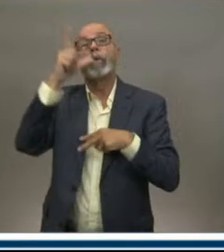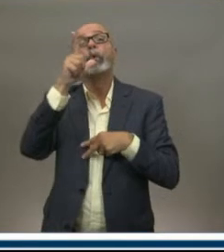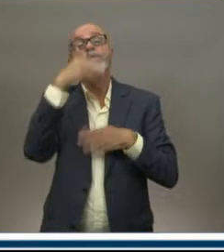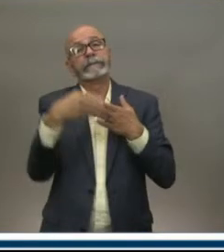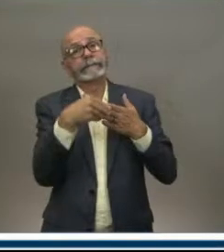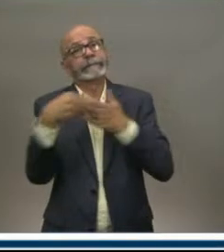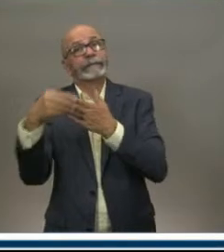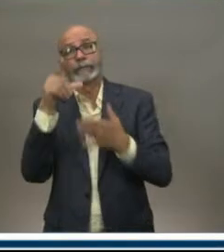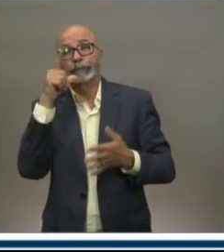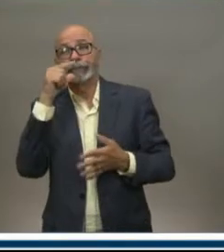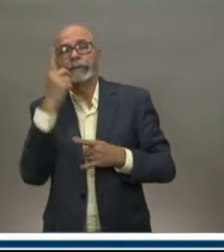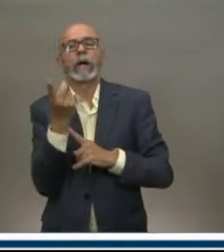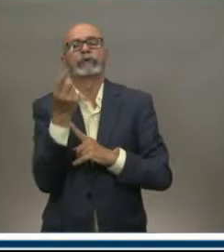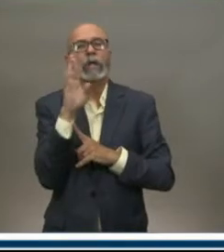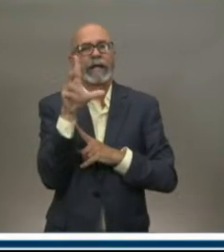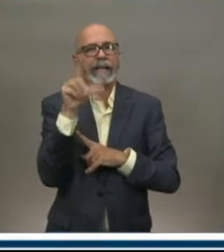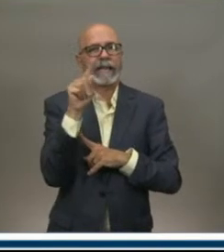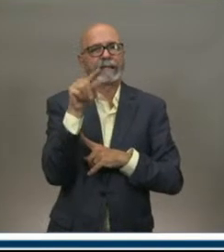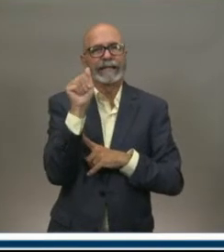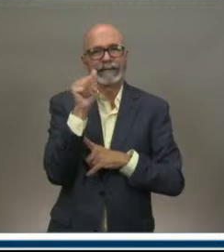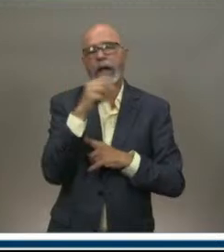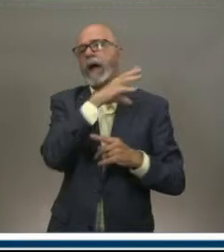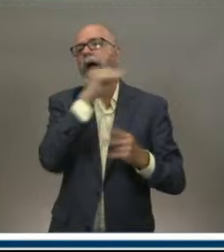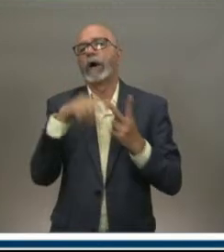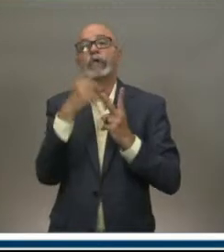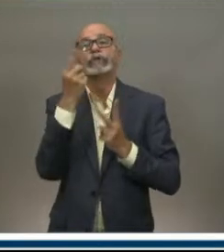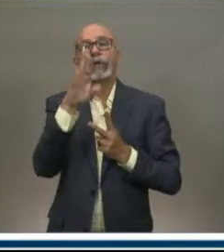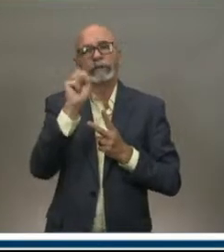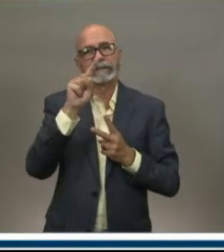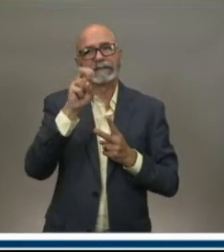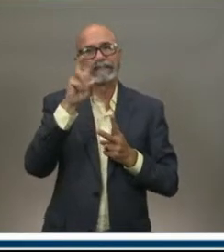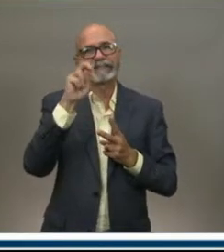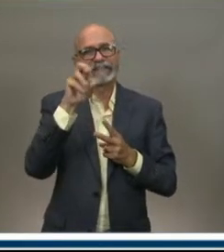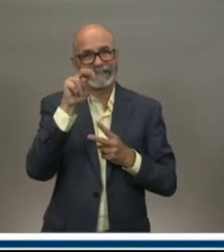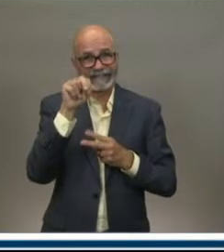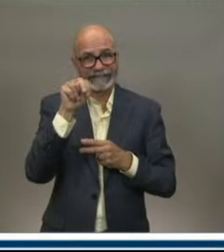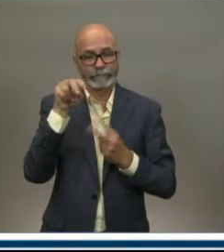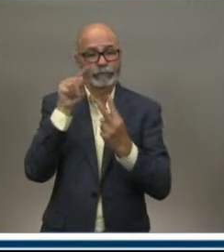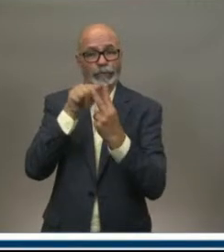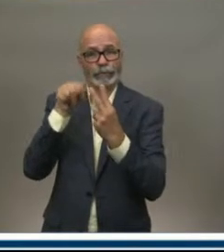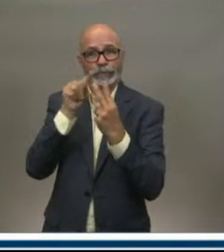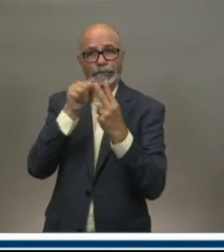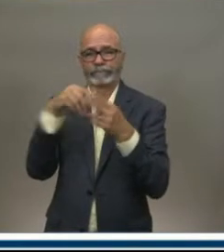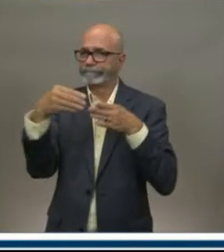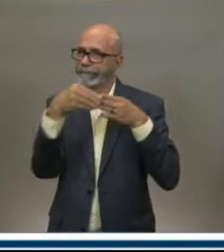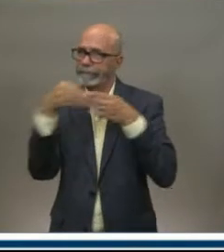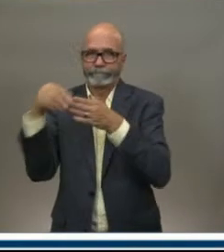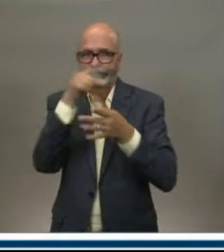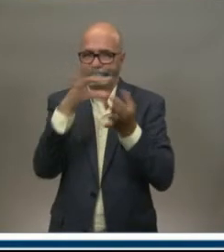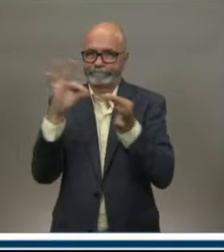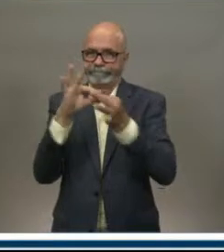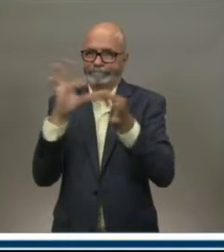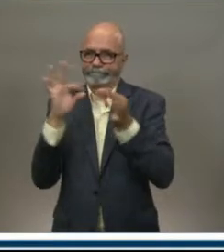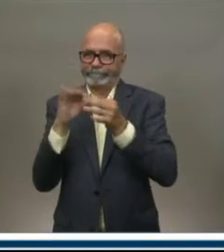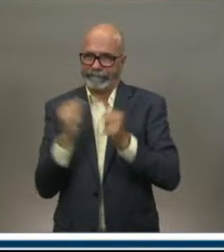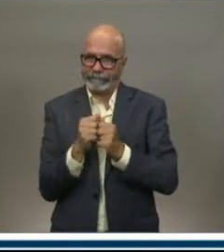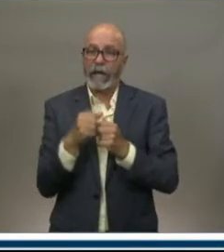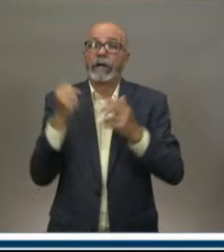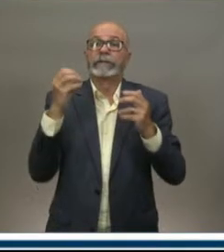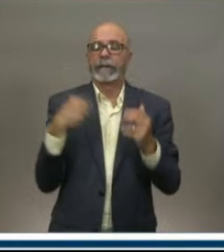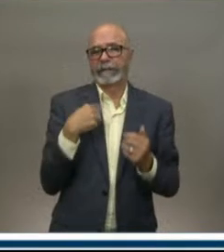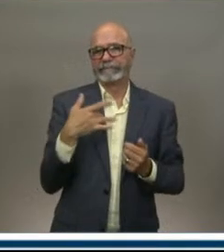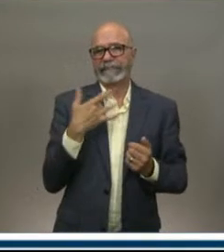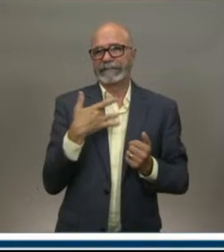Stevenson, really following the quality improvement process was the most